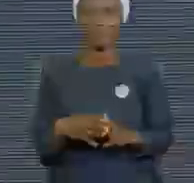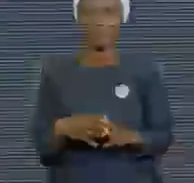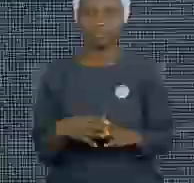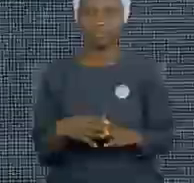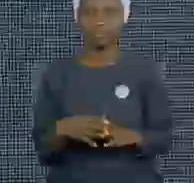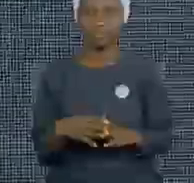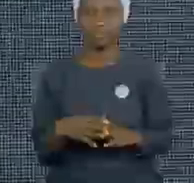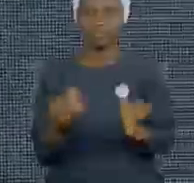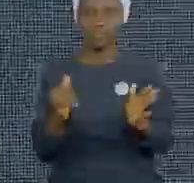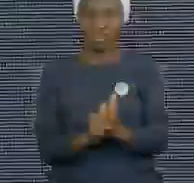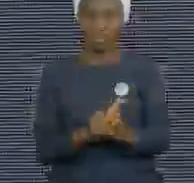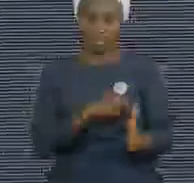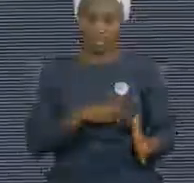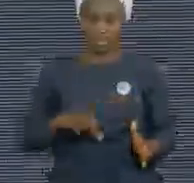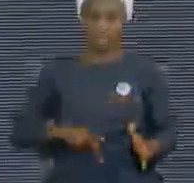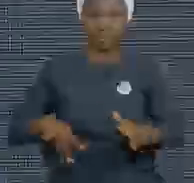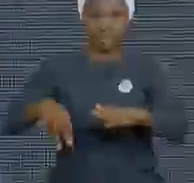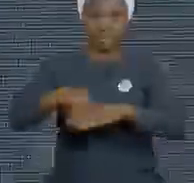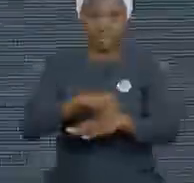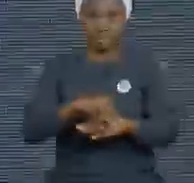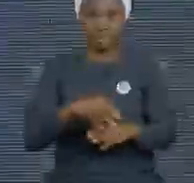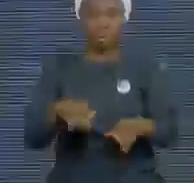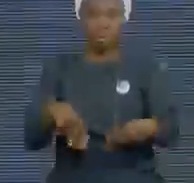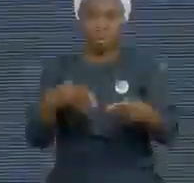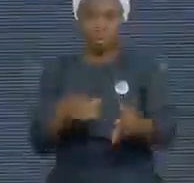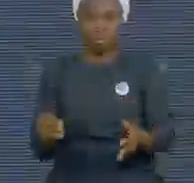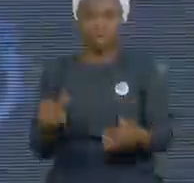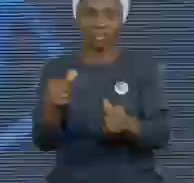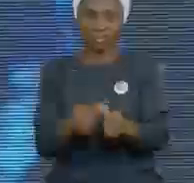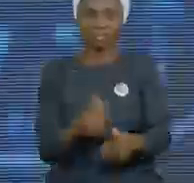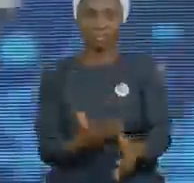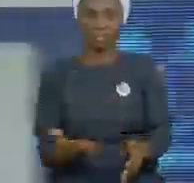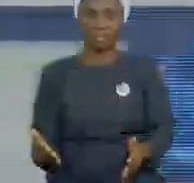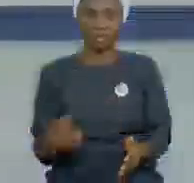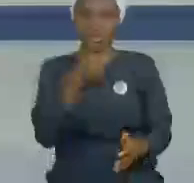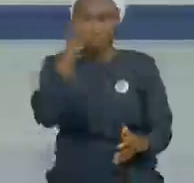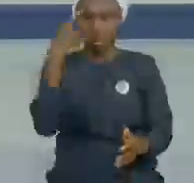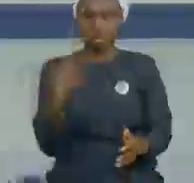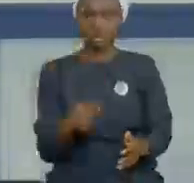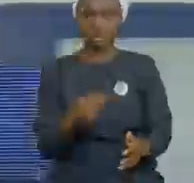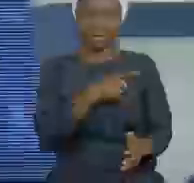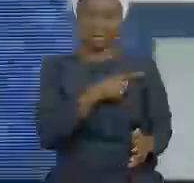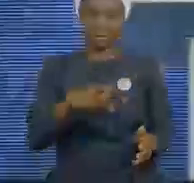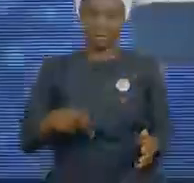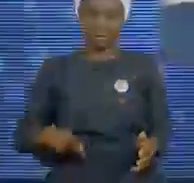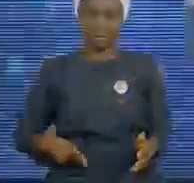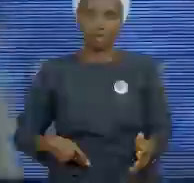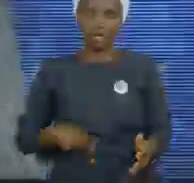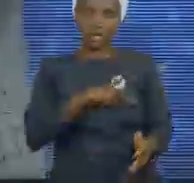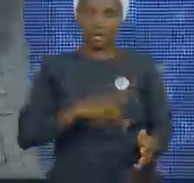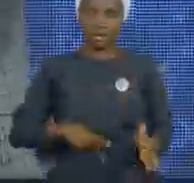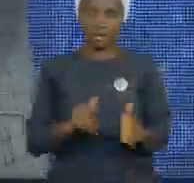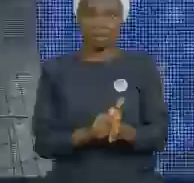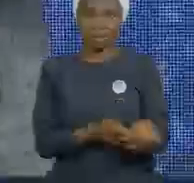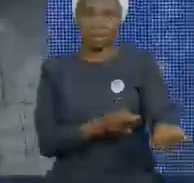that kingdom provides everything. Because the prince and the king that reigns in that kingdom